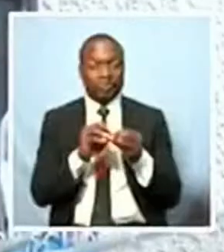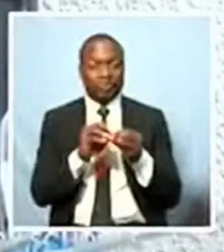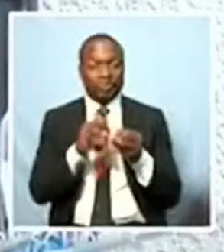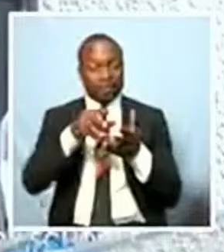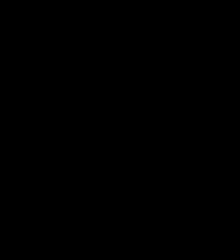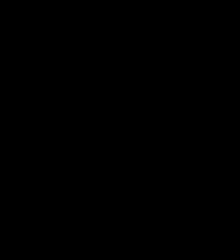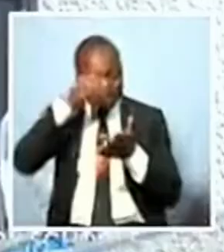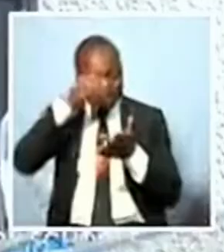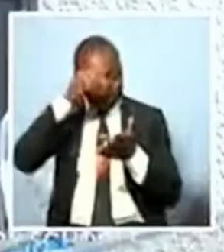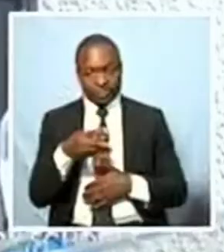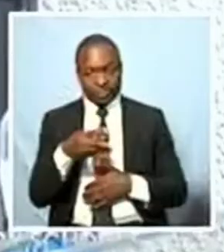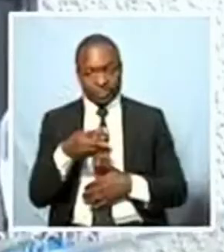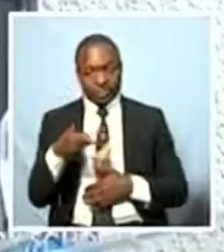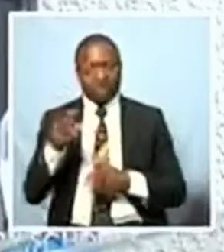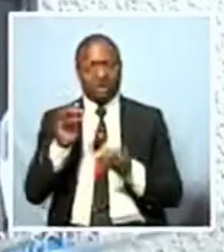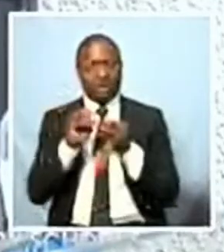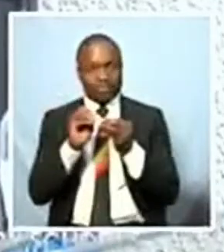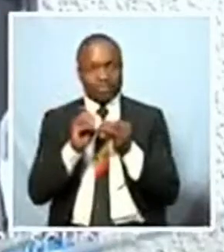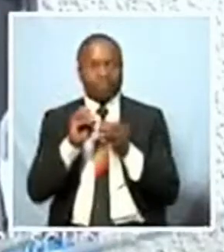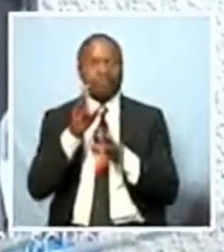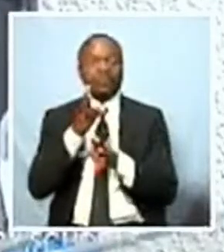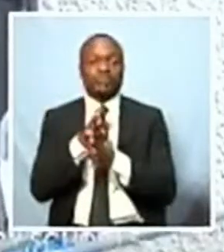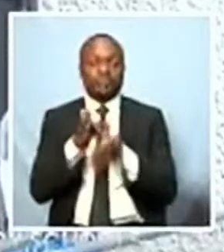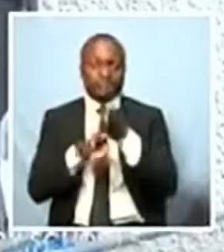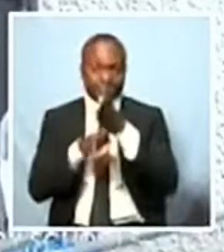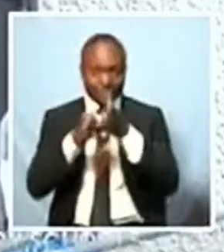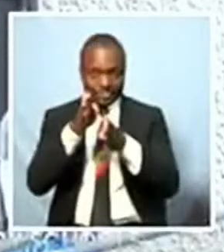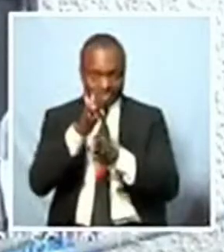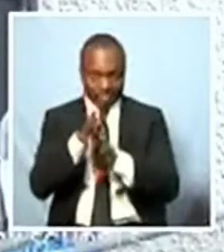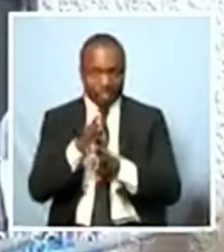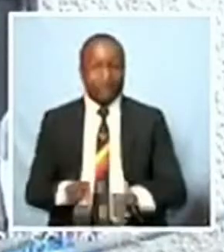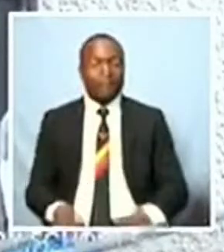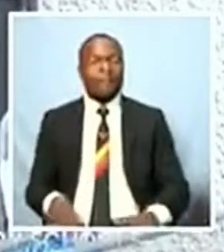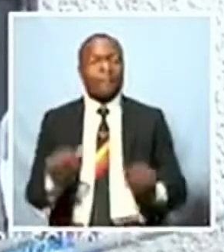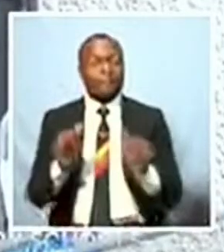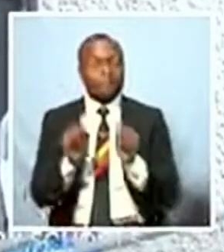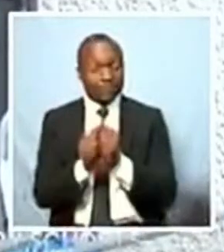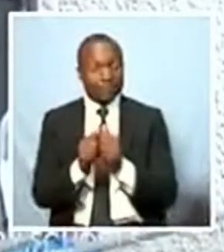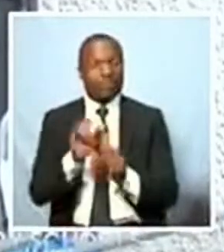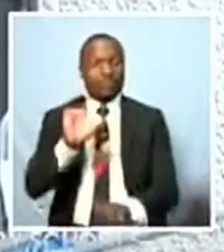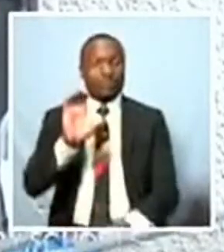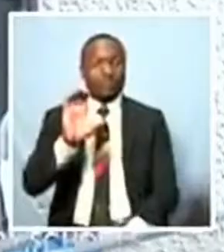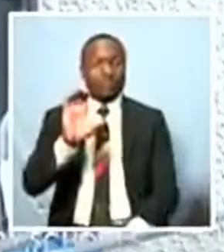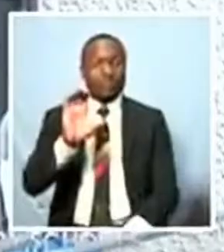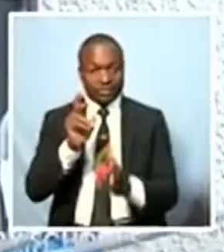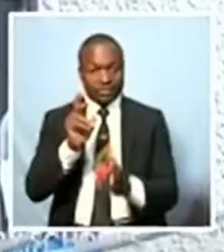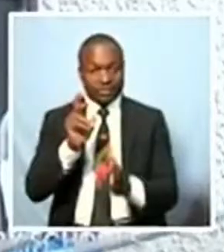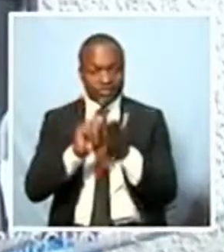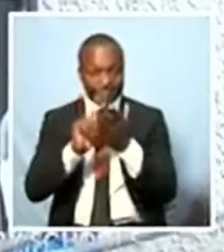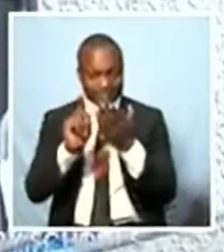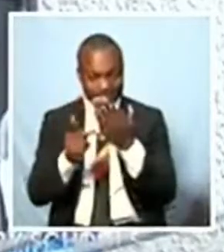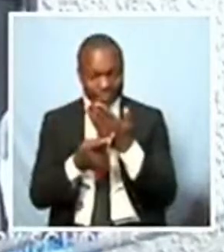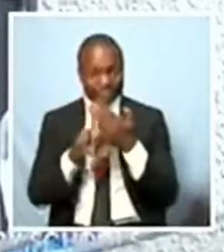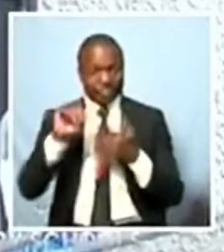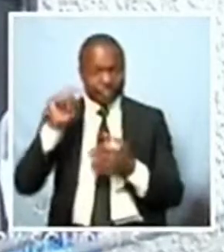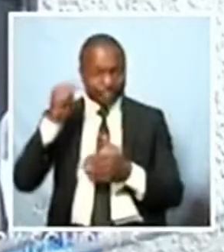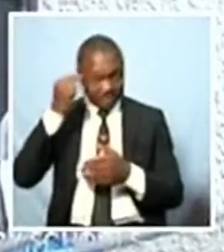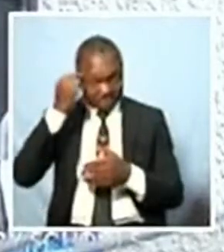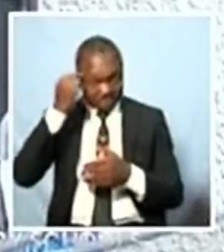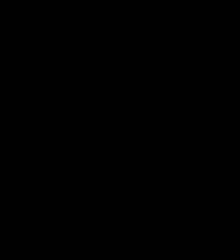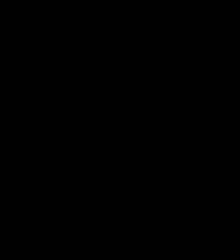areas and more infrastructure. And so with the CDF program that the government